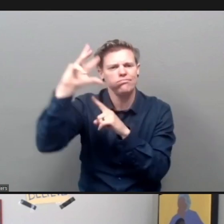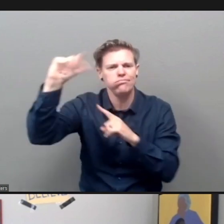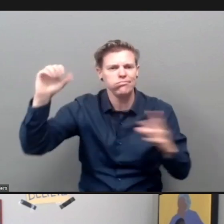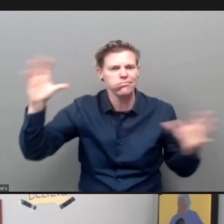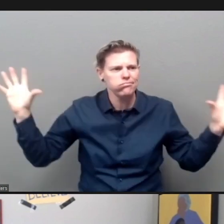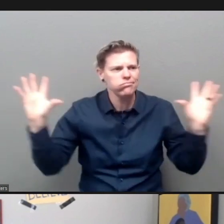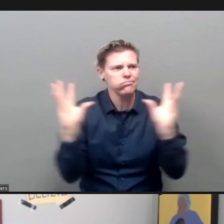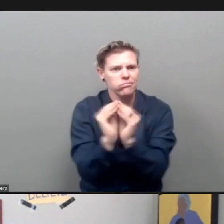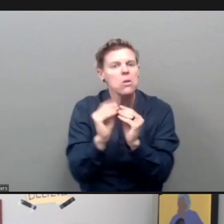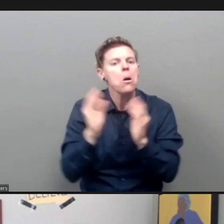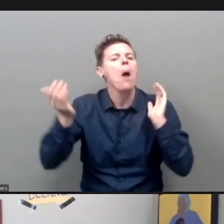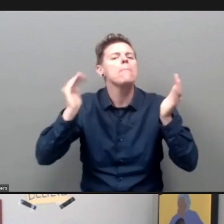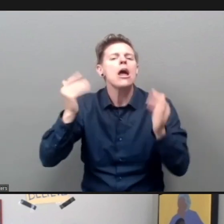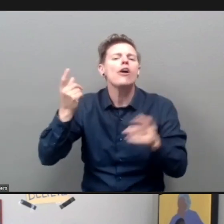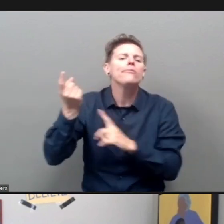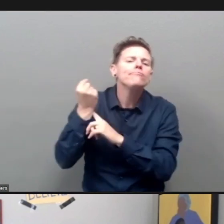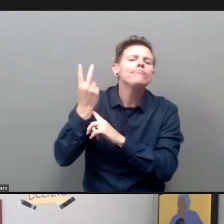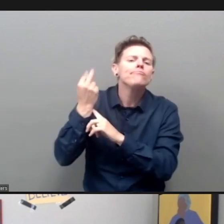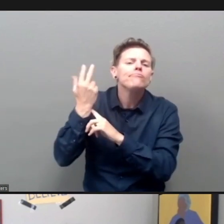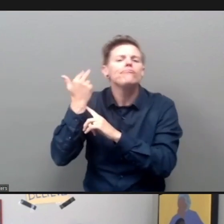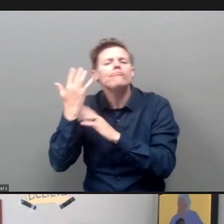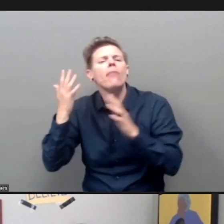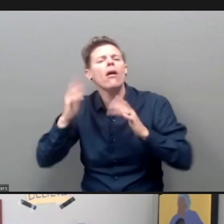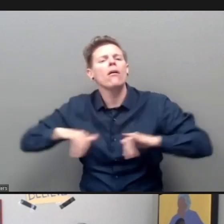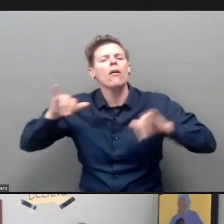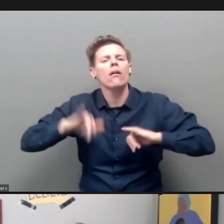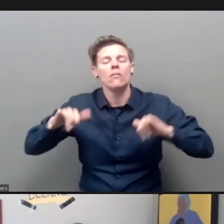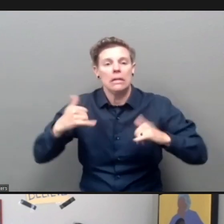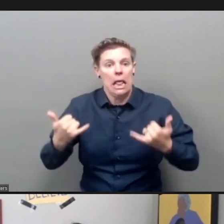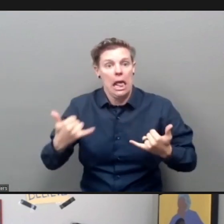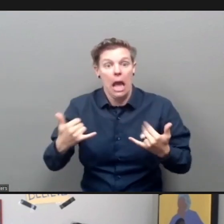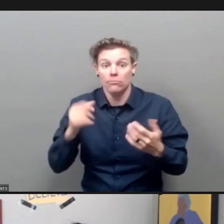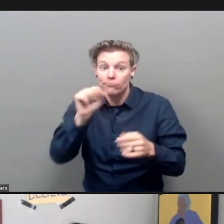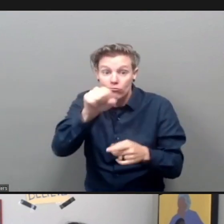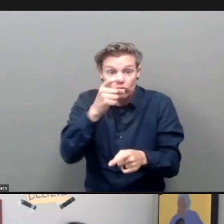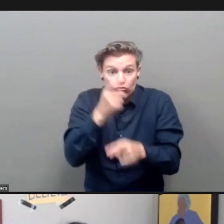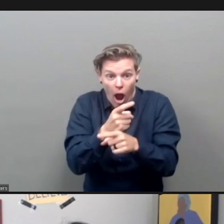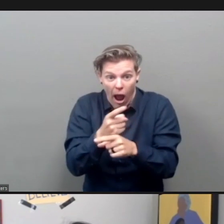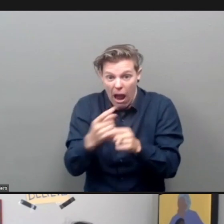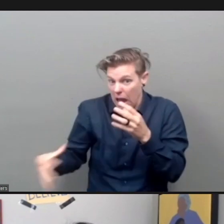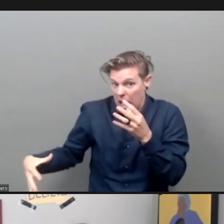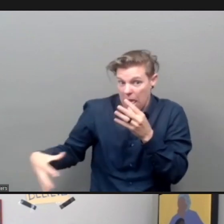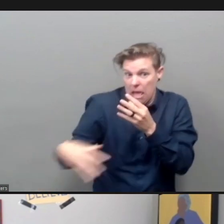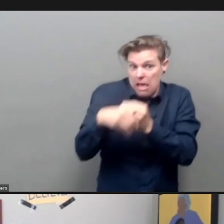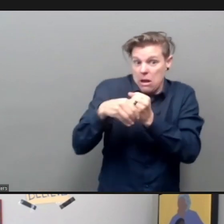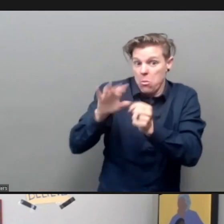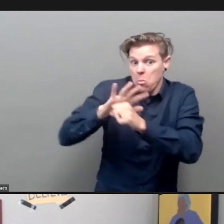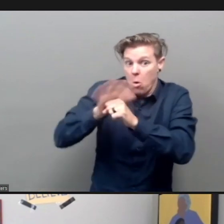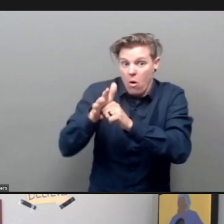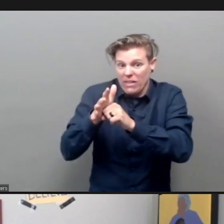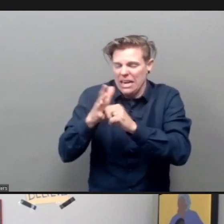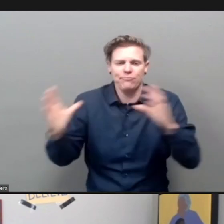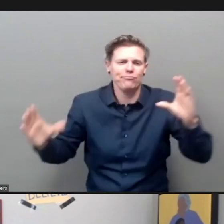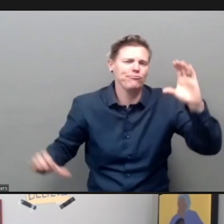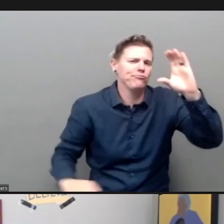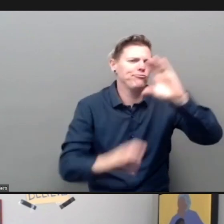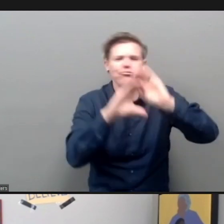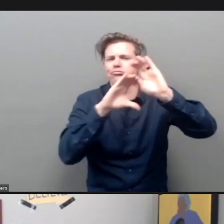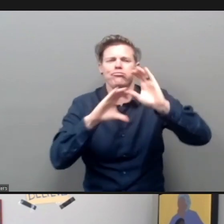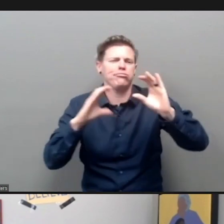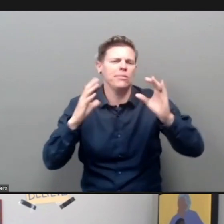rate if they're admitted to the hospital. And so hopefully that fills in some of the gaps. I think